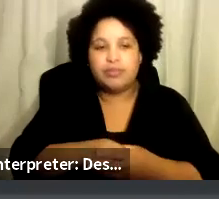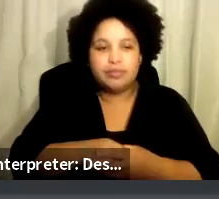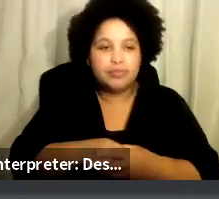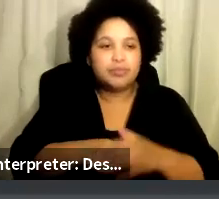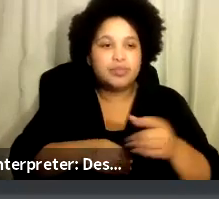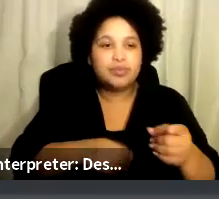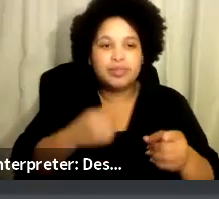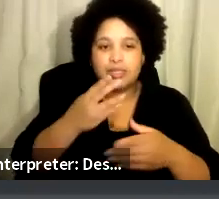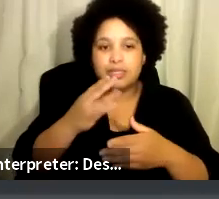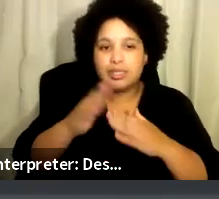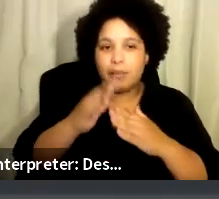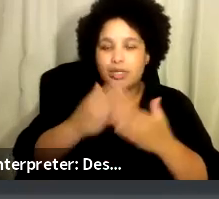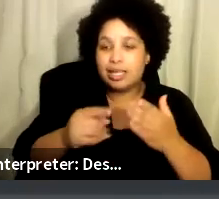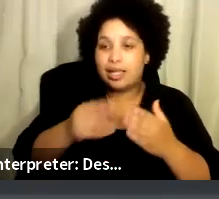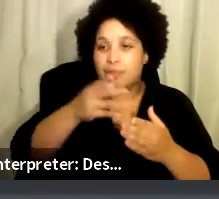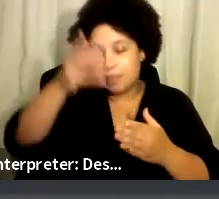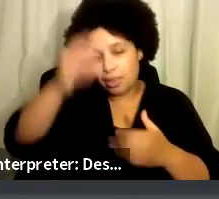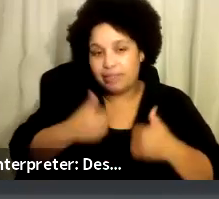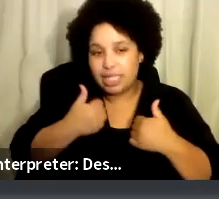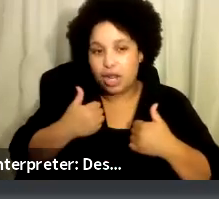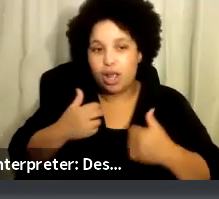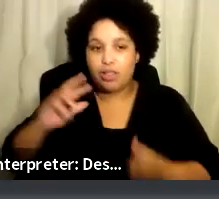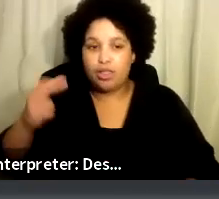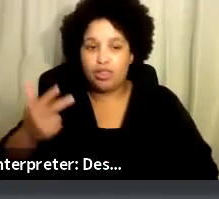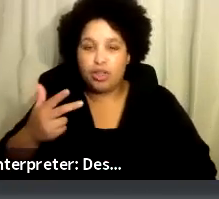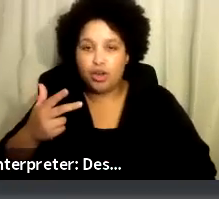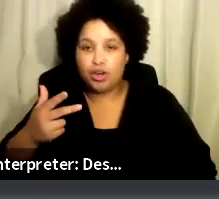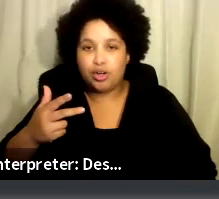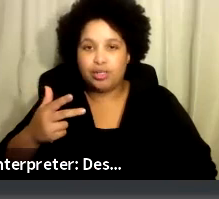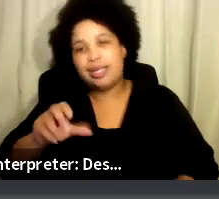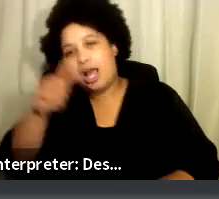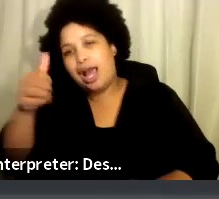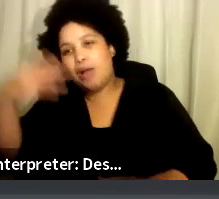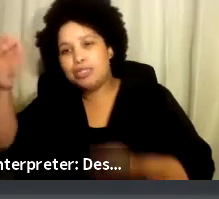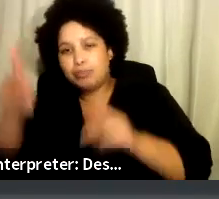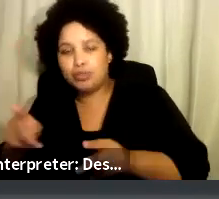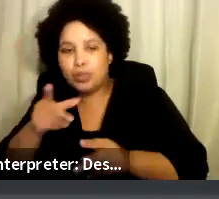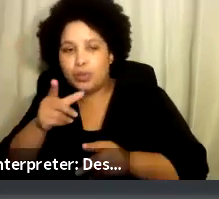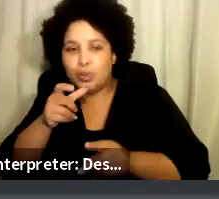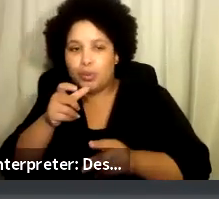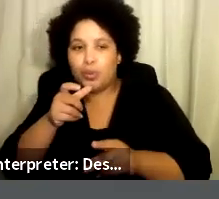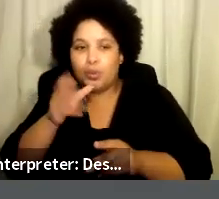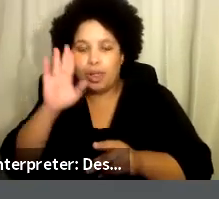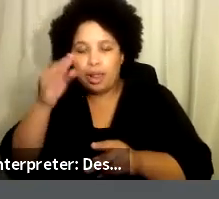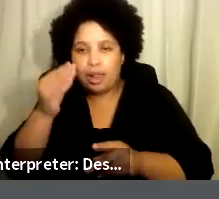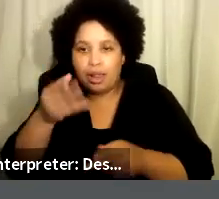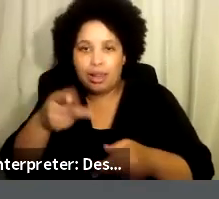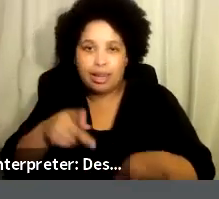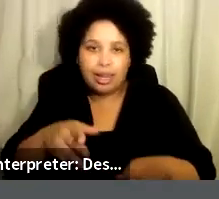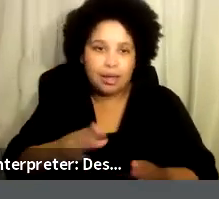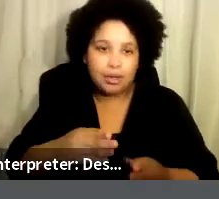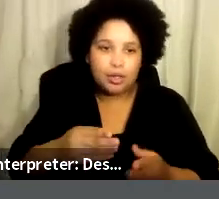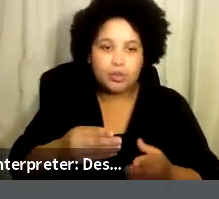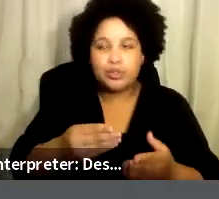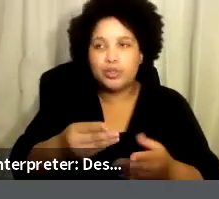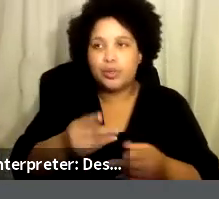residency. And this is a third-party affidavit where the person who will be letting you borrow their SMUD